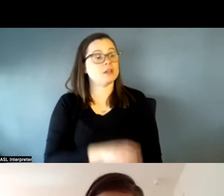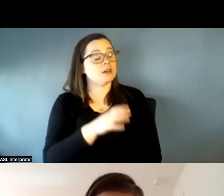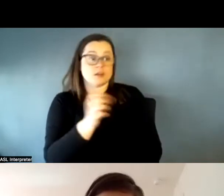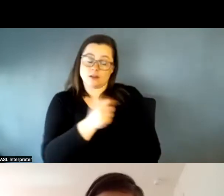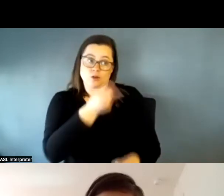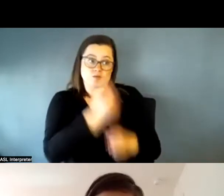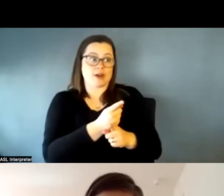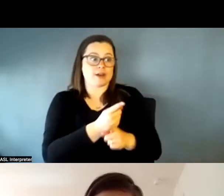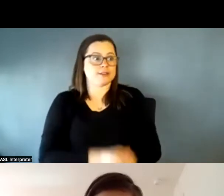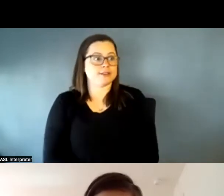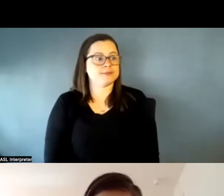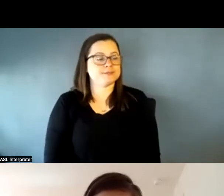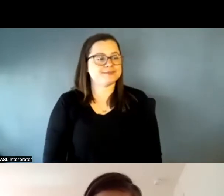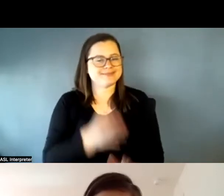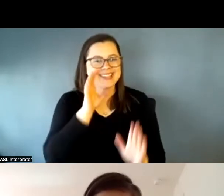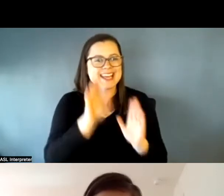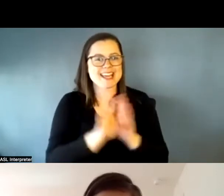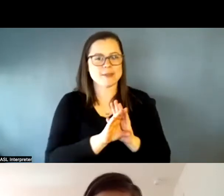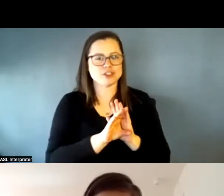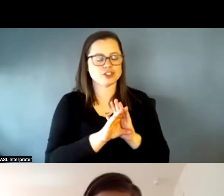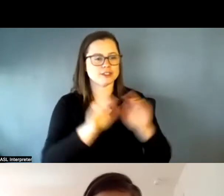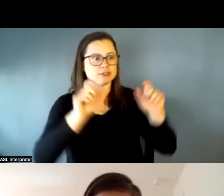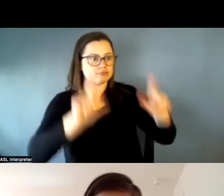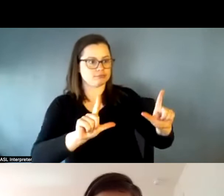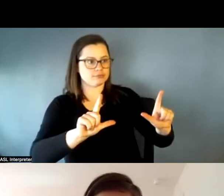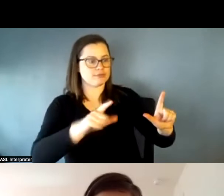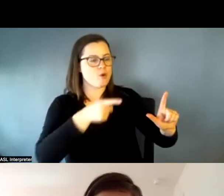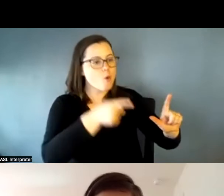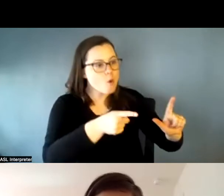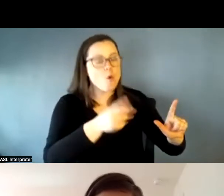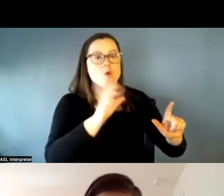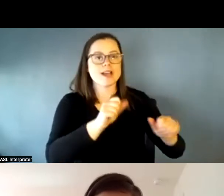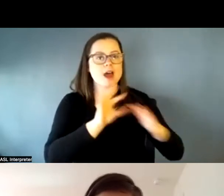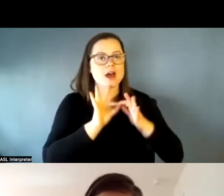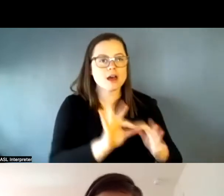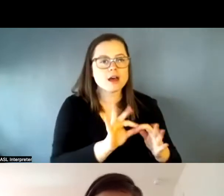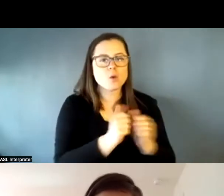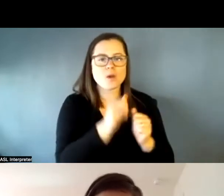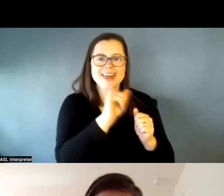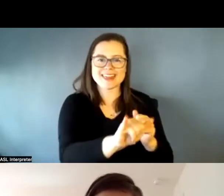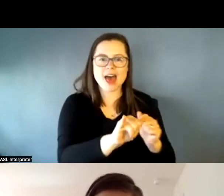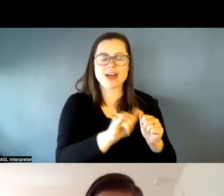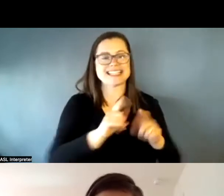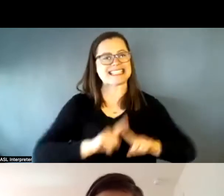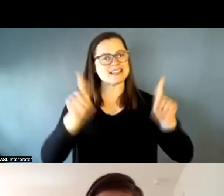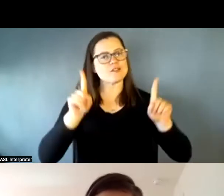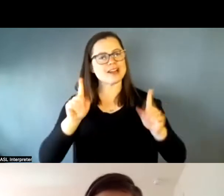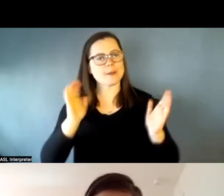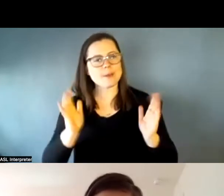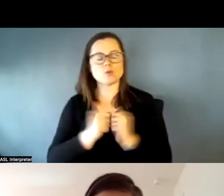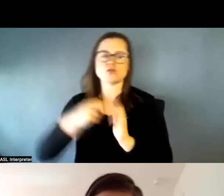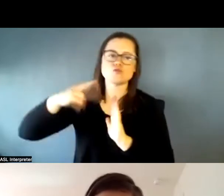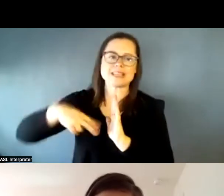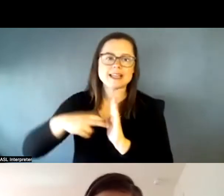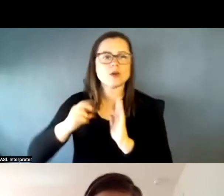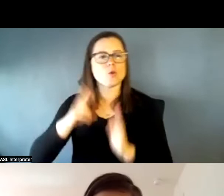us to actually really engage with material in a very, very different way from something that we read or even that we listen to. But obviously